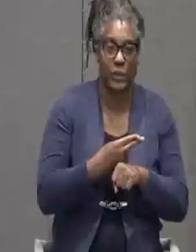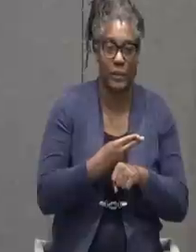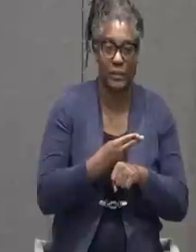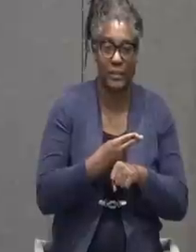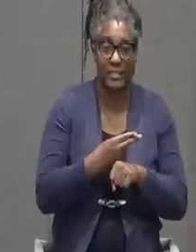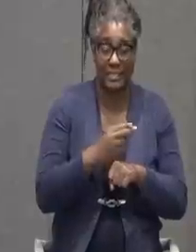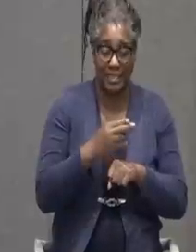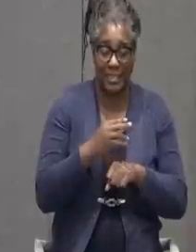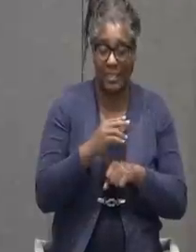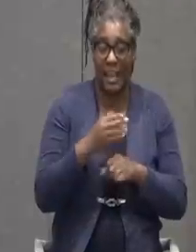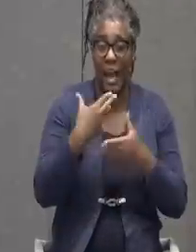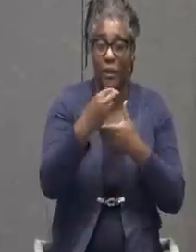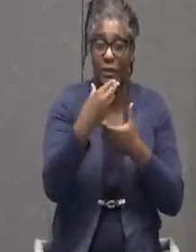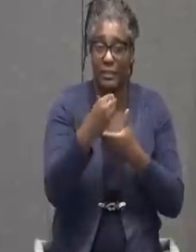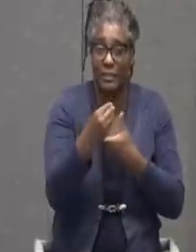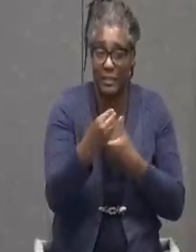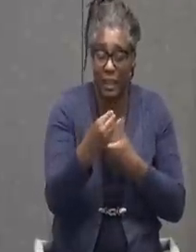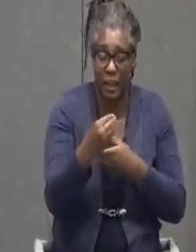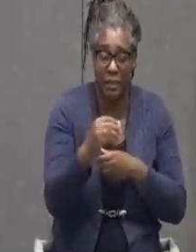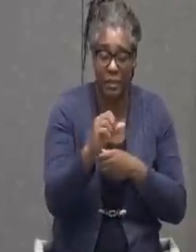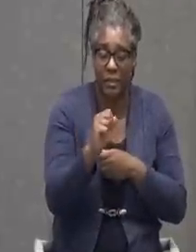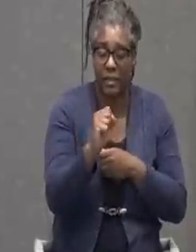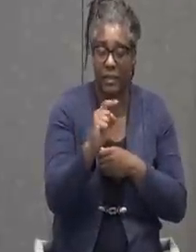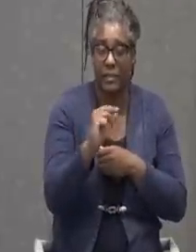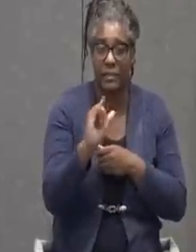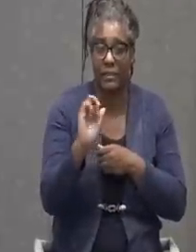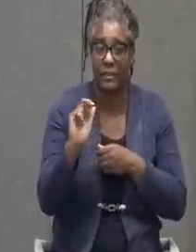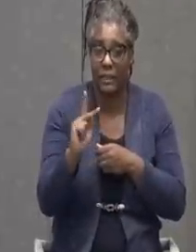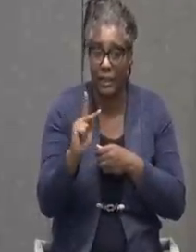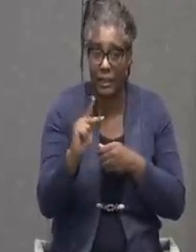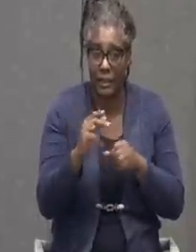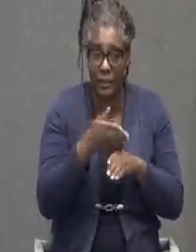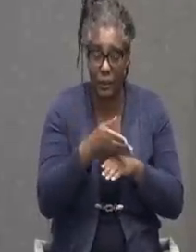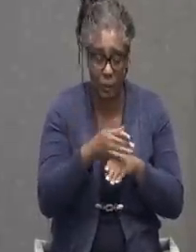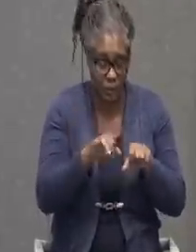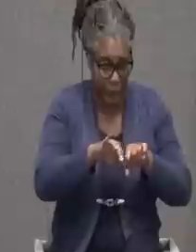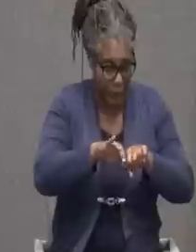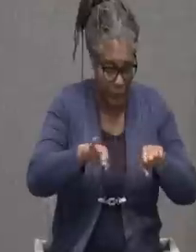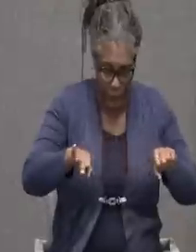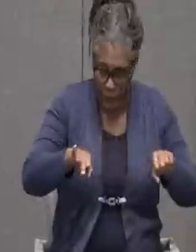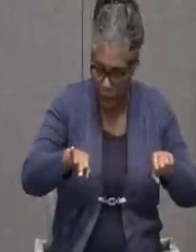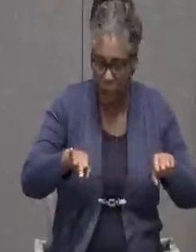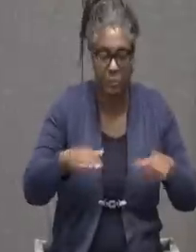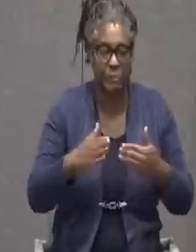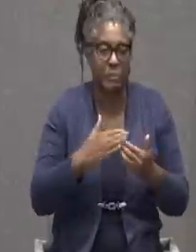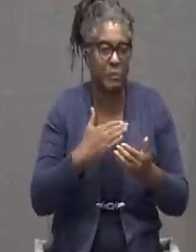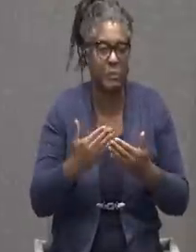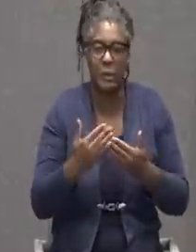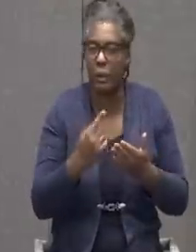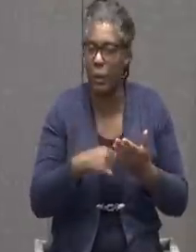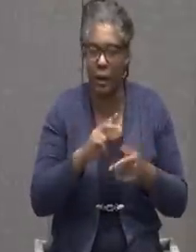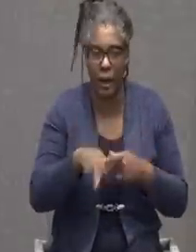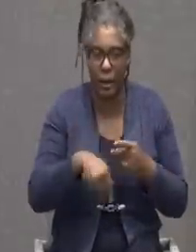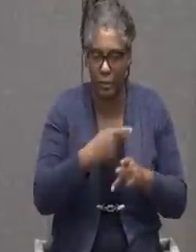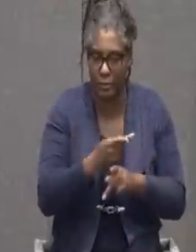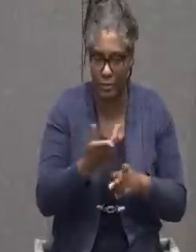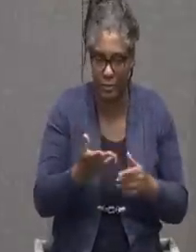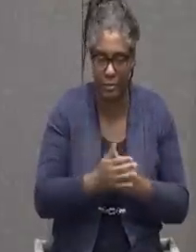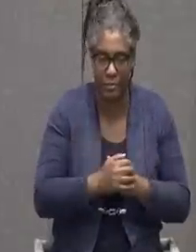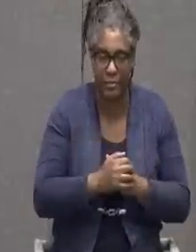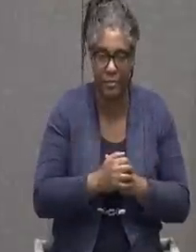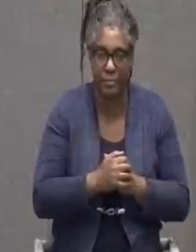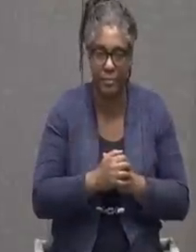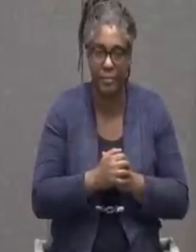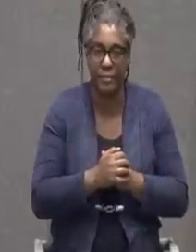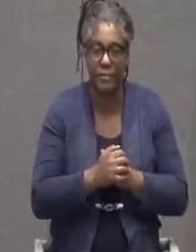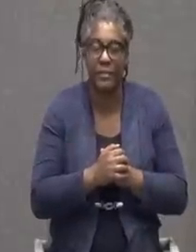your finger and just hold it there as long as you want it. Since I have the dowel, I'm gonna use that. That dowel's really long. It's